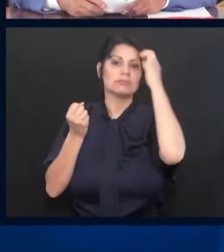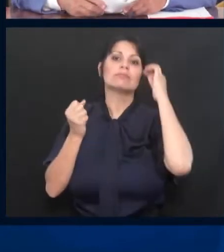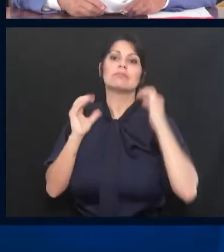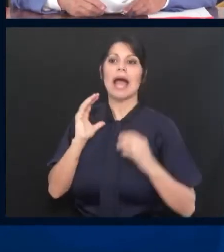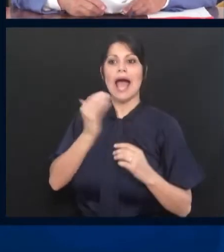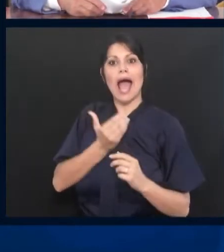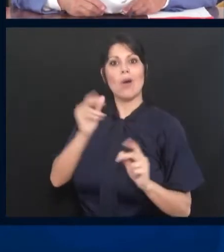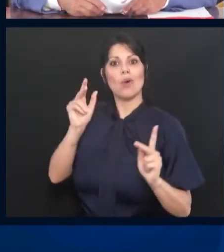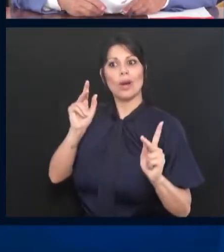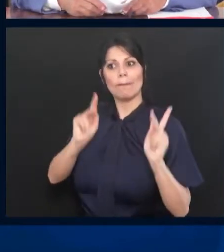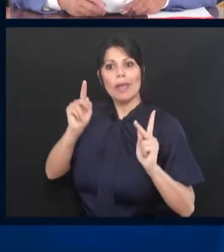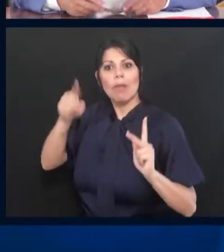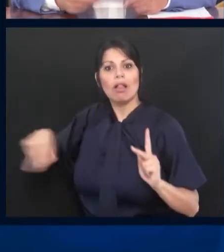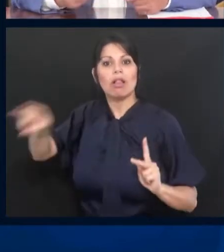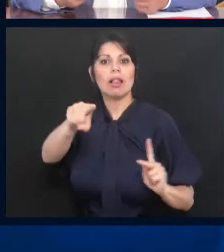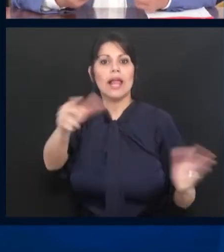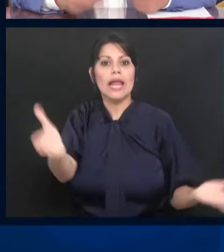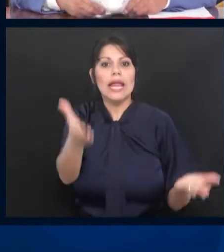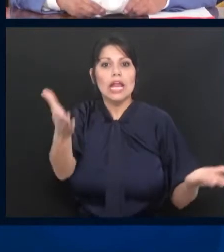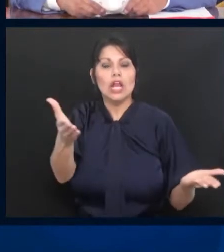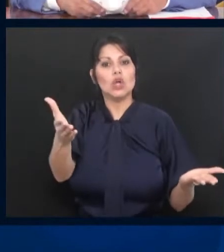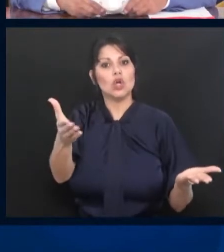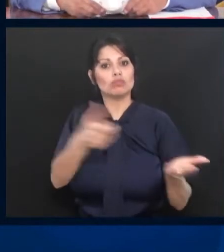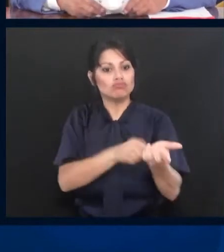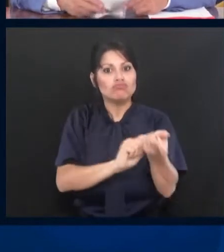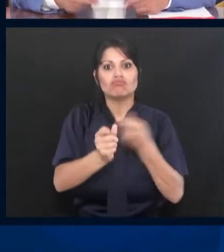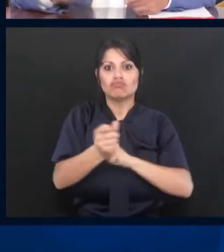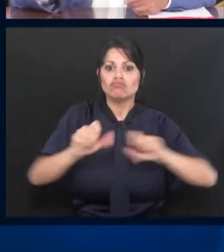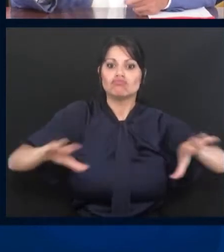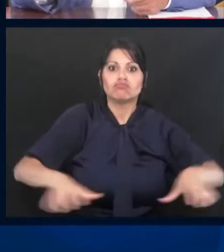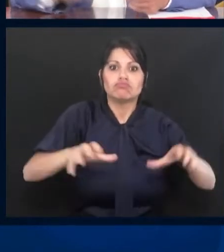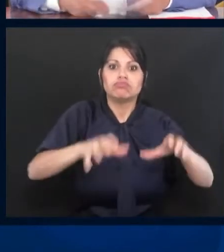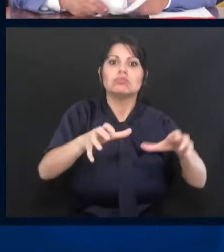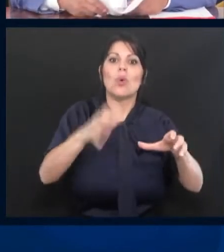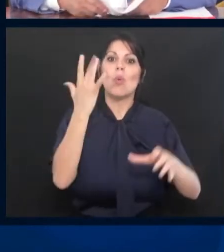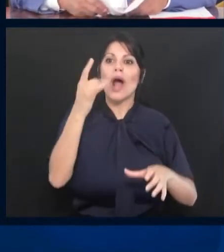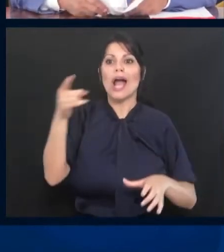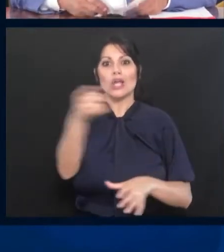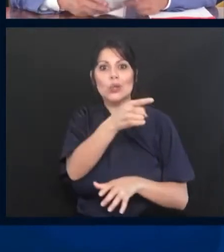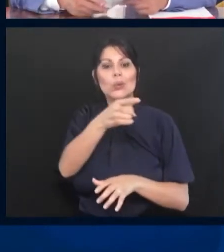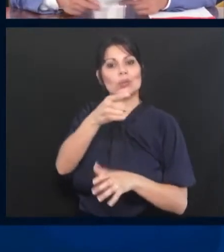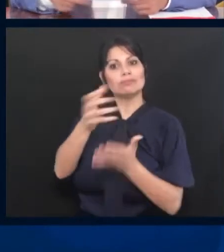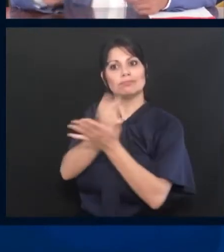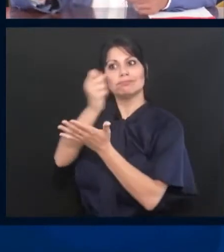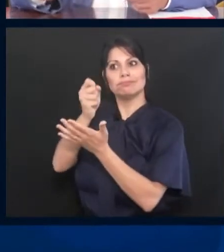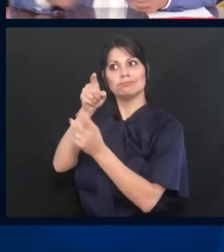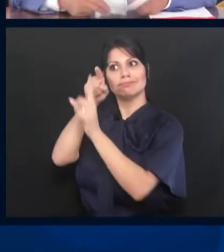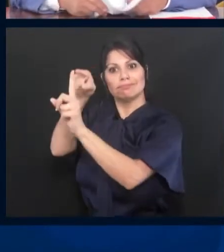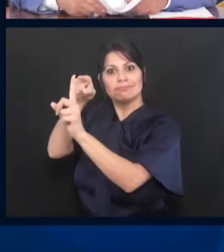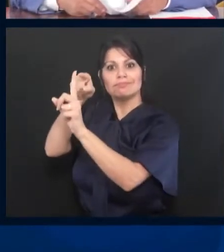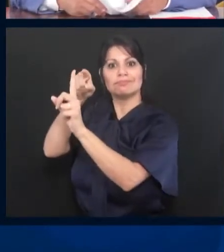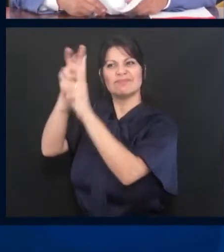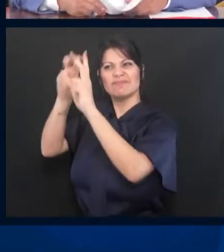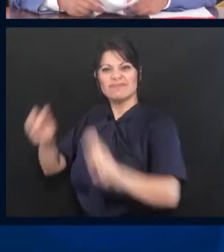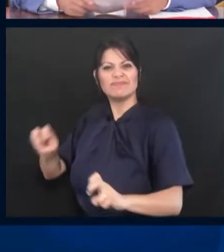are working really hard to make available to you. And so go online, look for